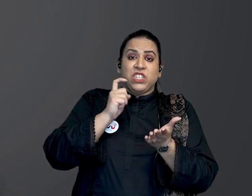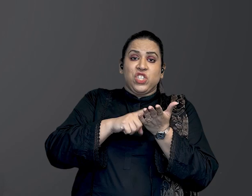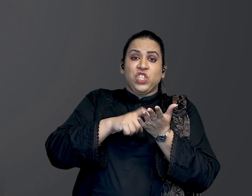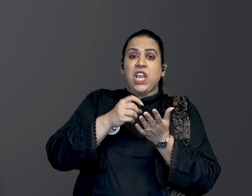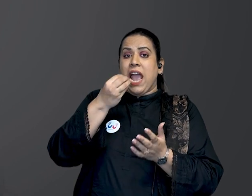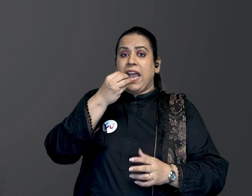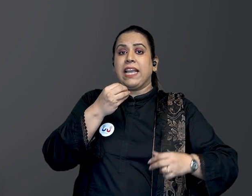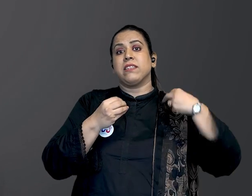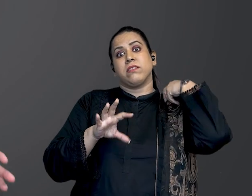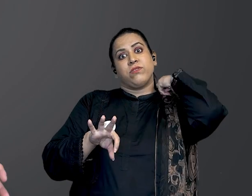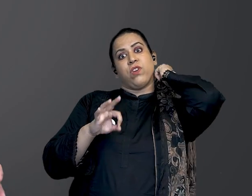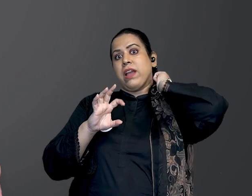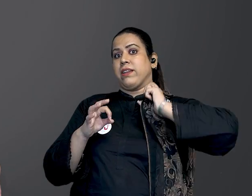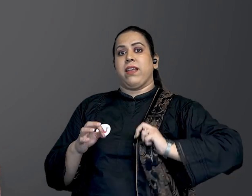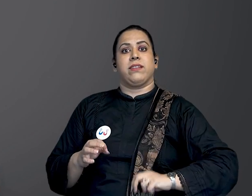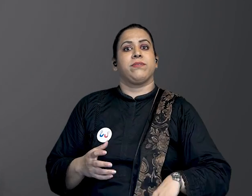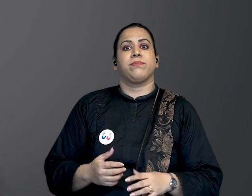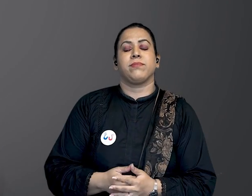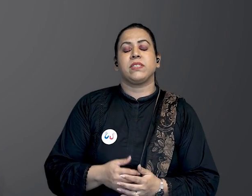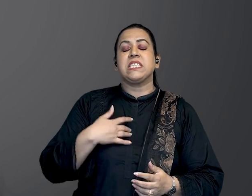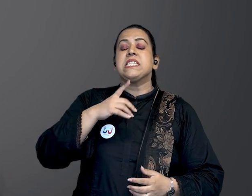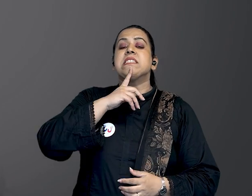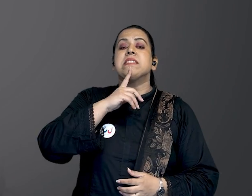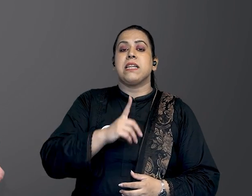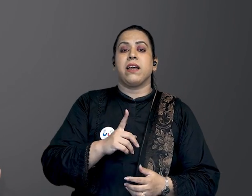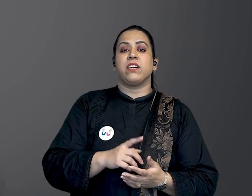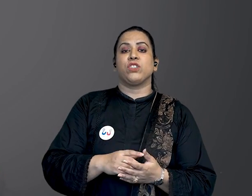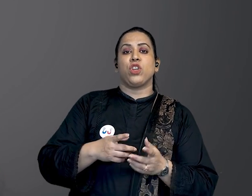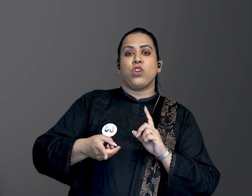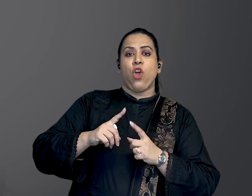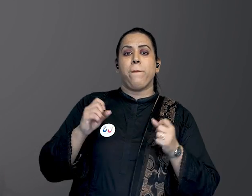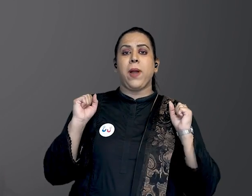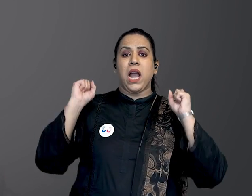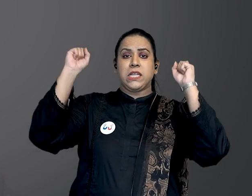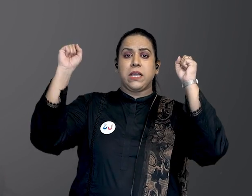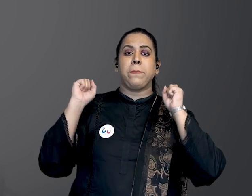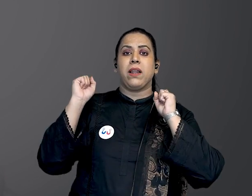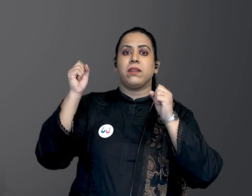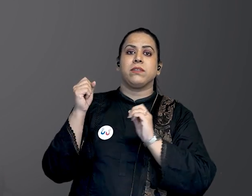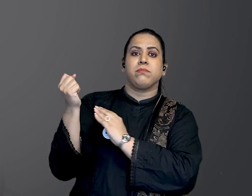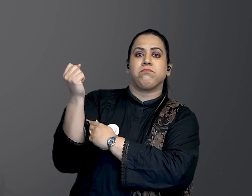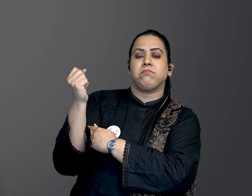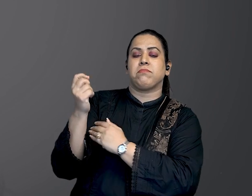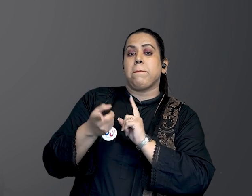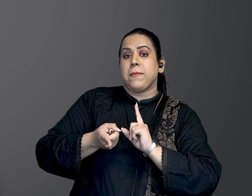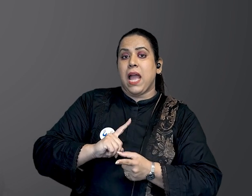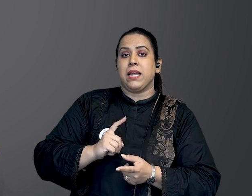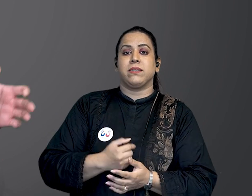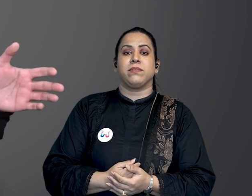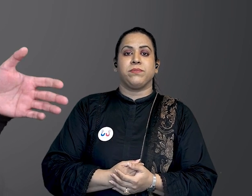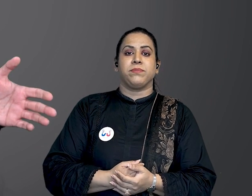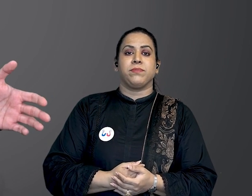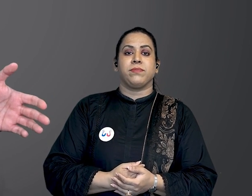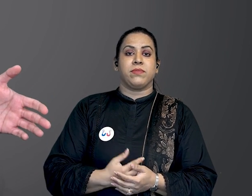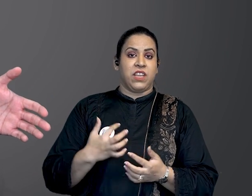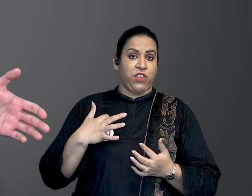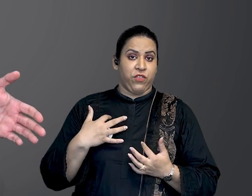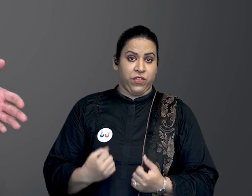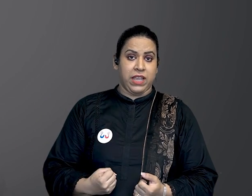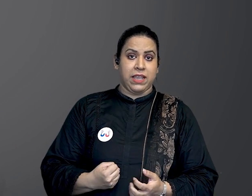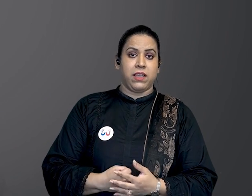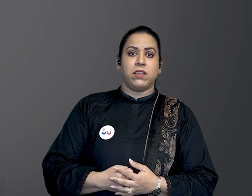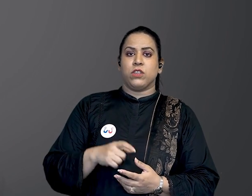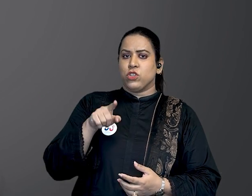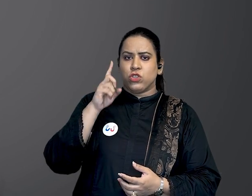issue. They immediately go for the things which are in trend at the moment, which they think, oh, this can make us lose